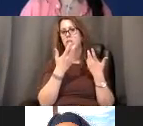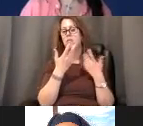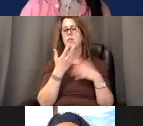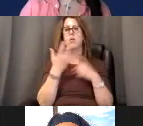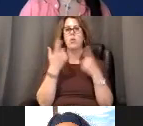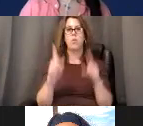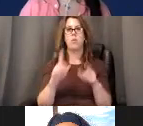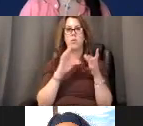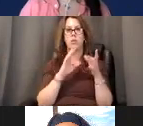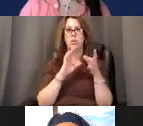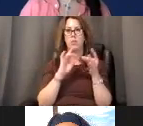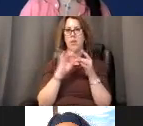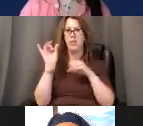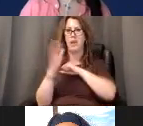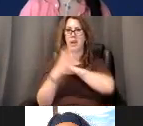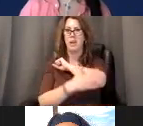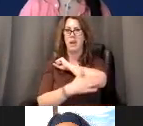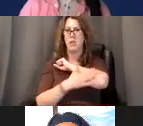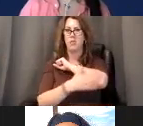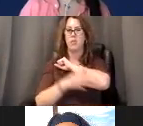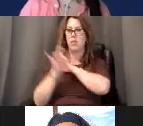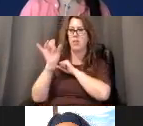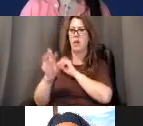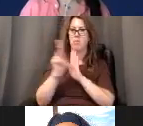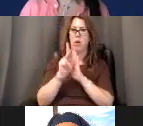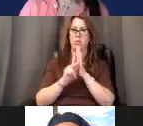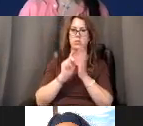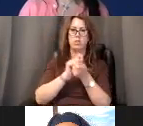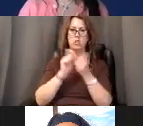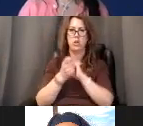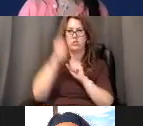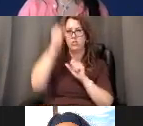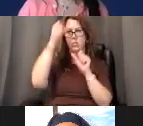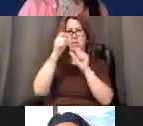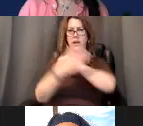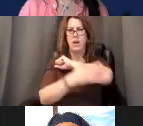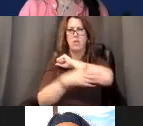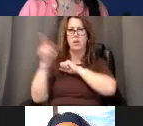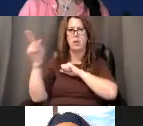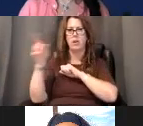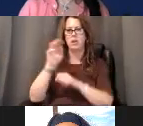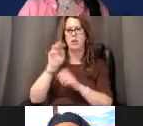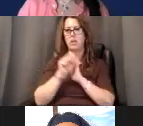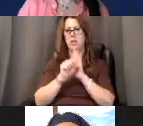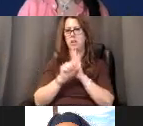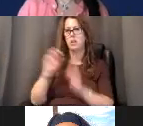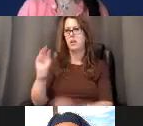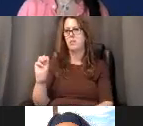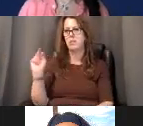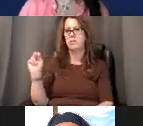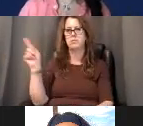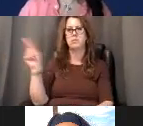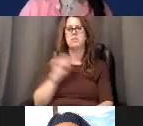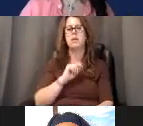of how they got to that subsequent policy change was spending, I think it was 4 months, it was at least 3 months of